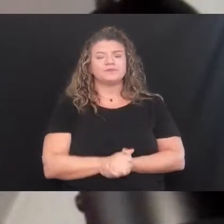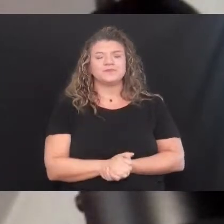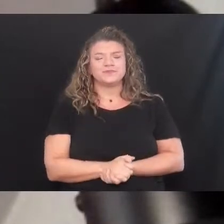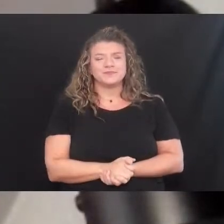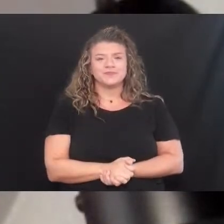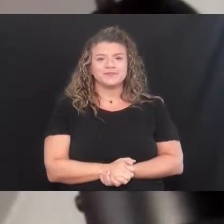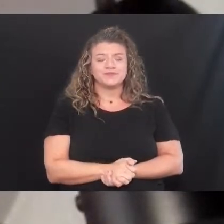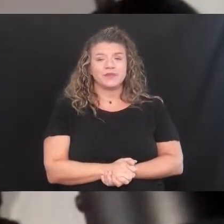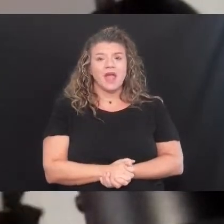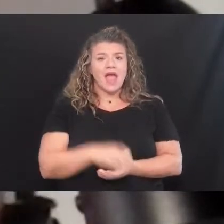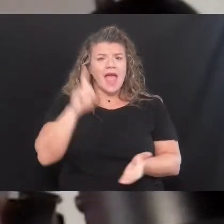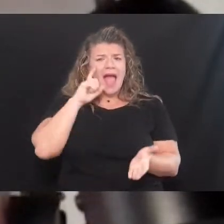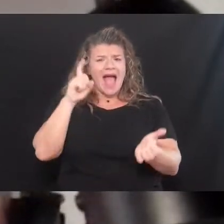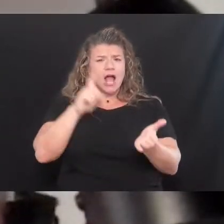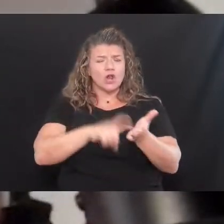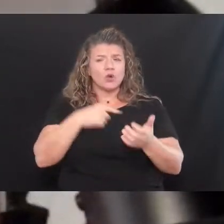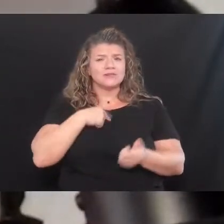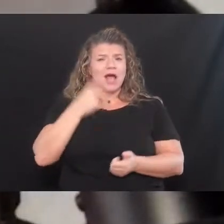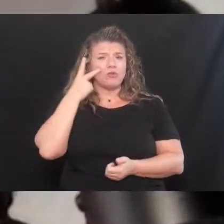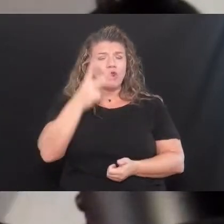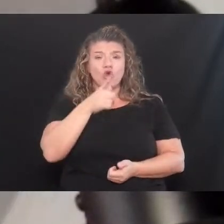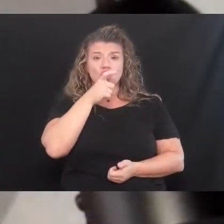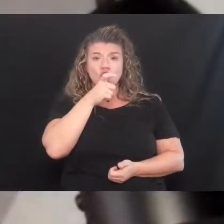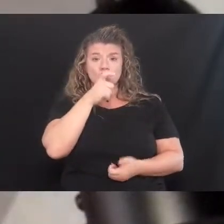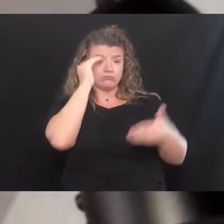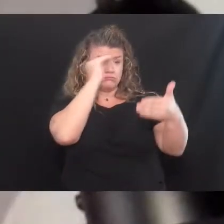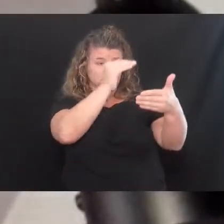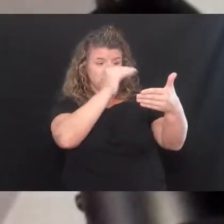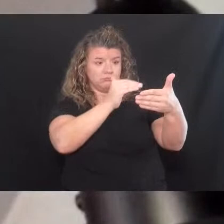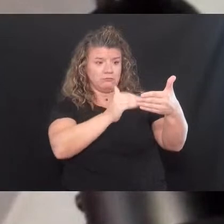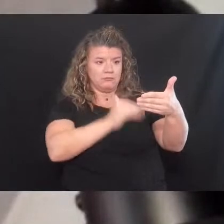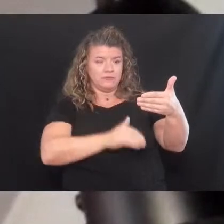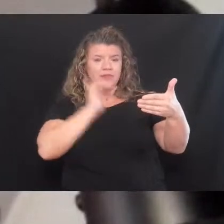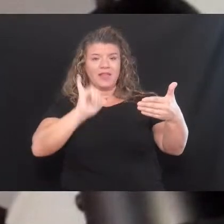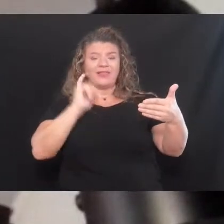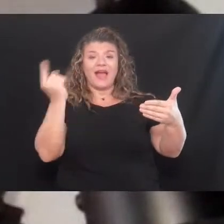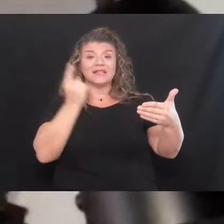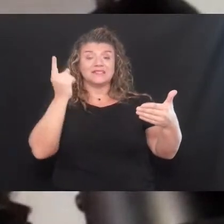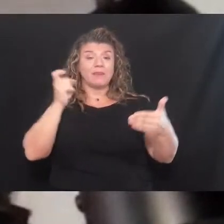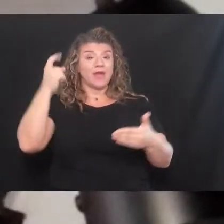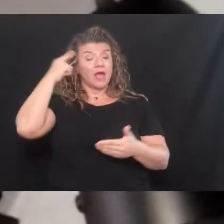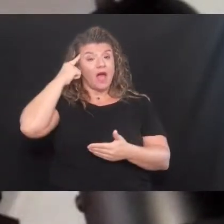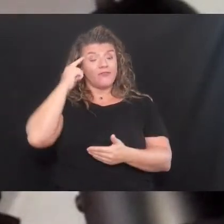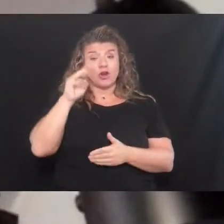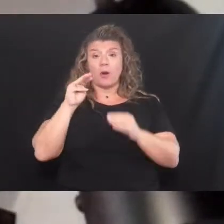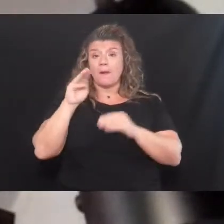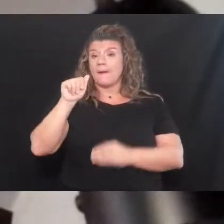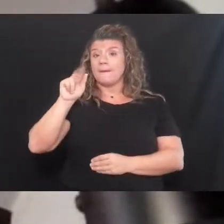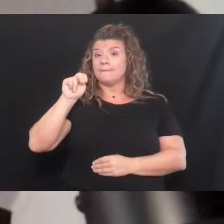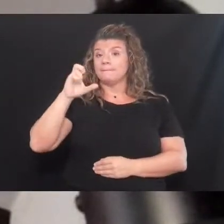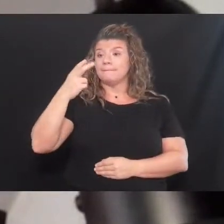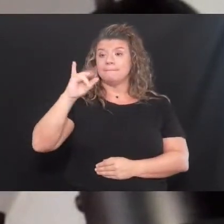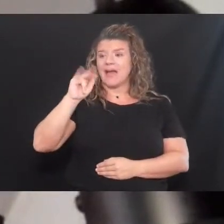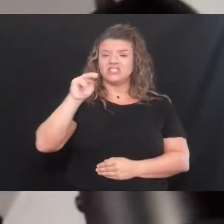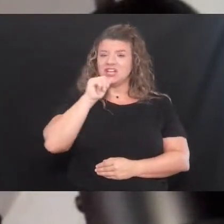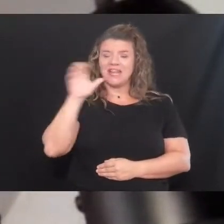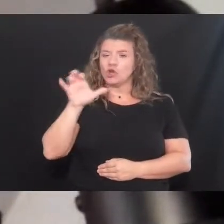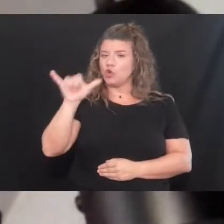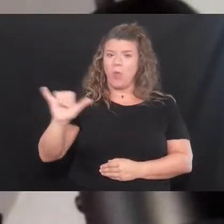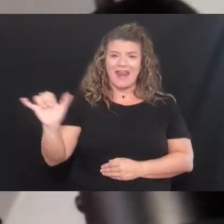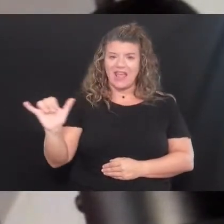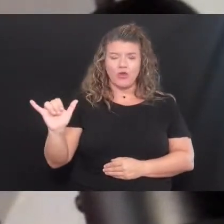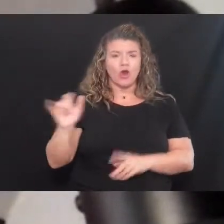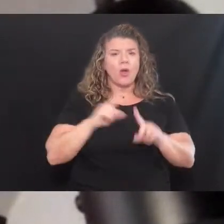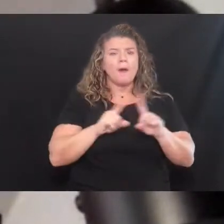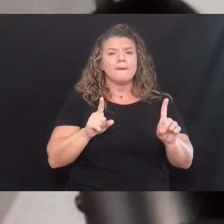I had noticed, I was looking at the appointees, and this is something that Governor Manchin didn't do either, it looks like, doing some research. But I